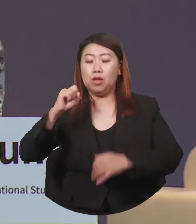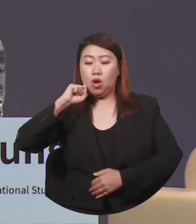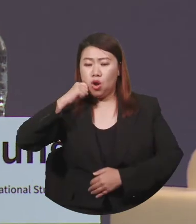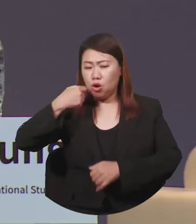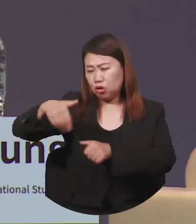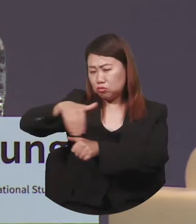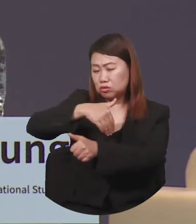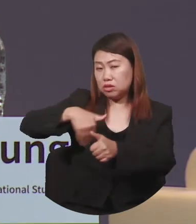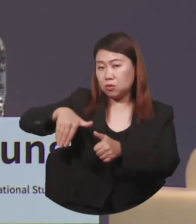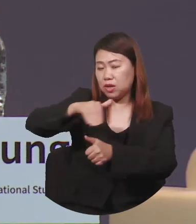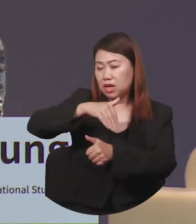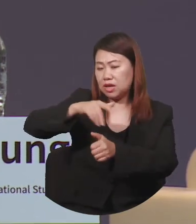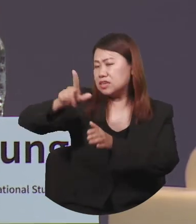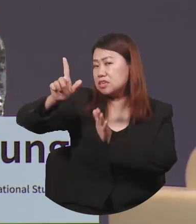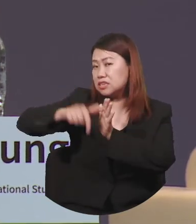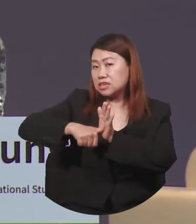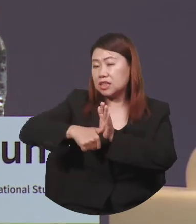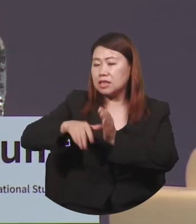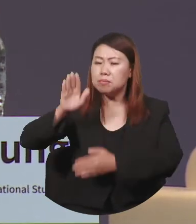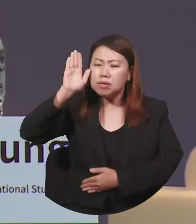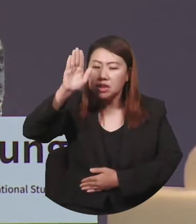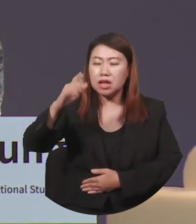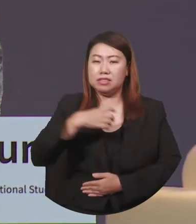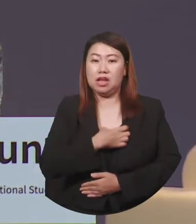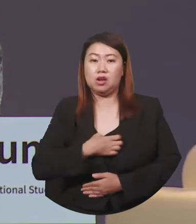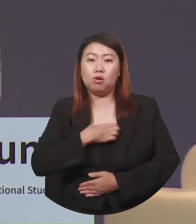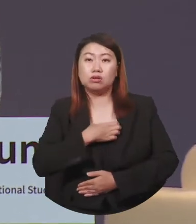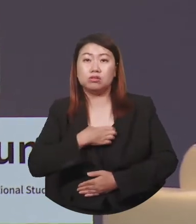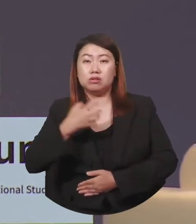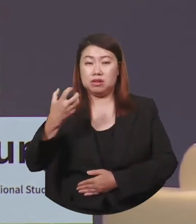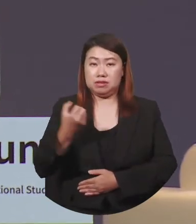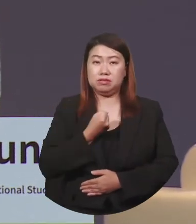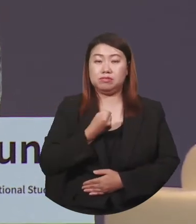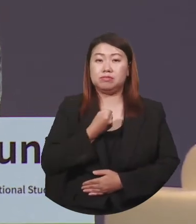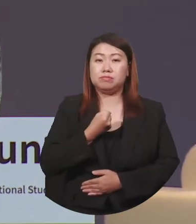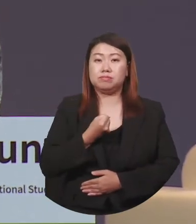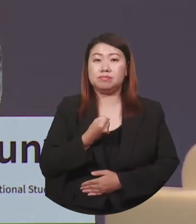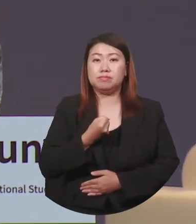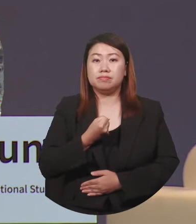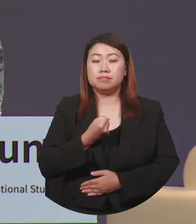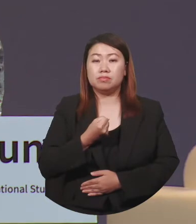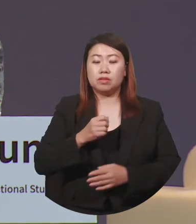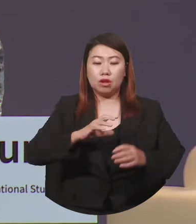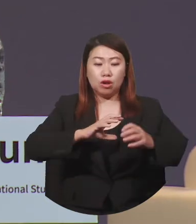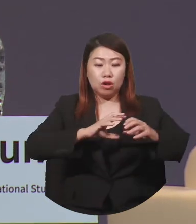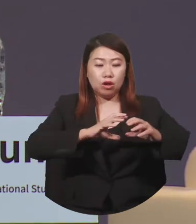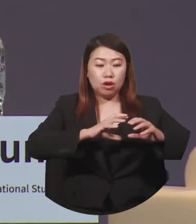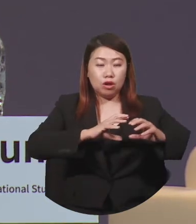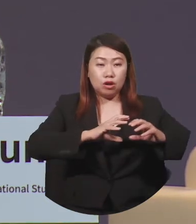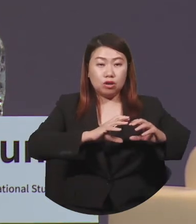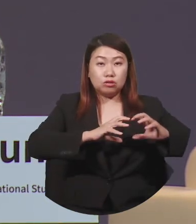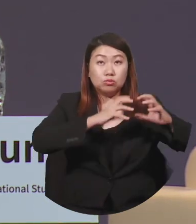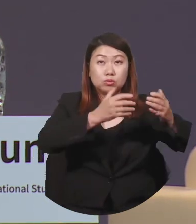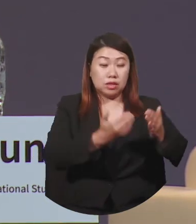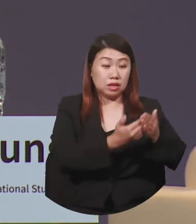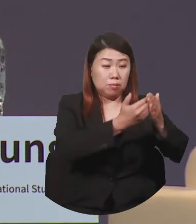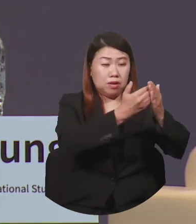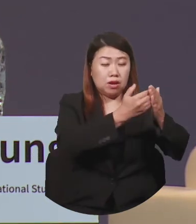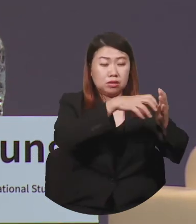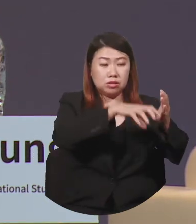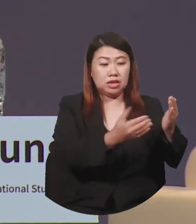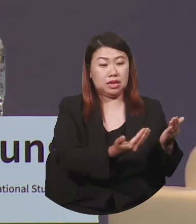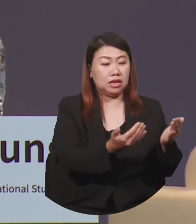your future as a future international development specialist. However, when you